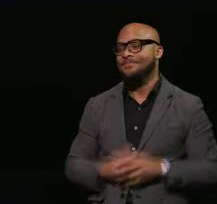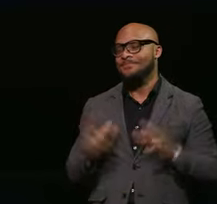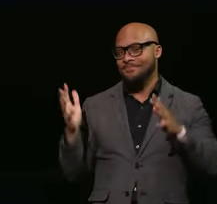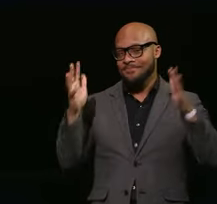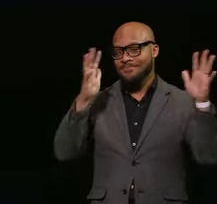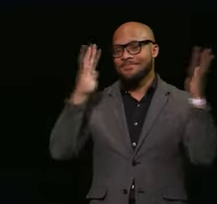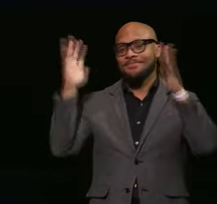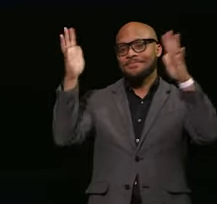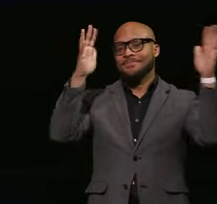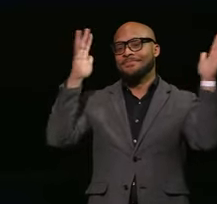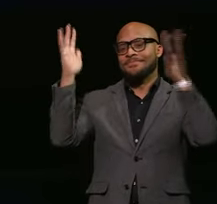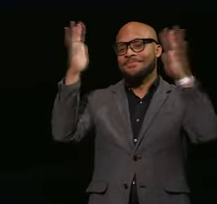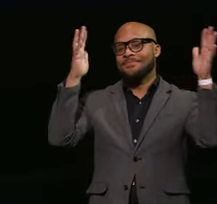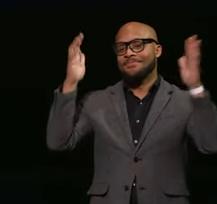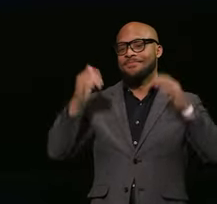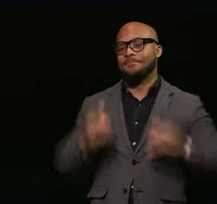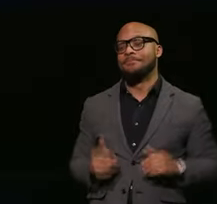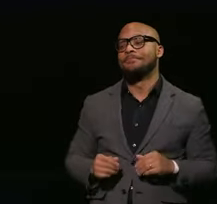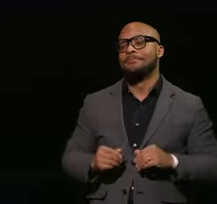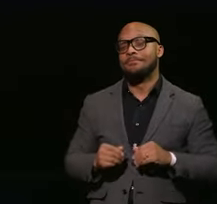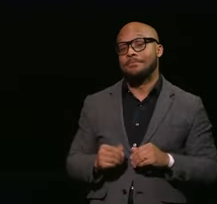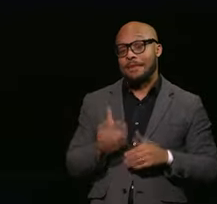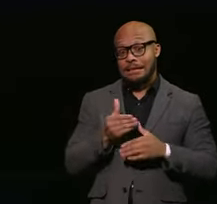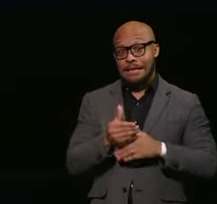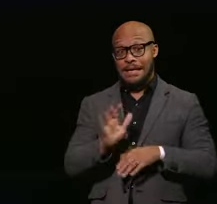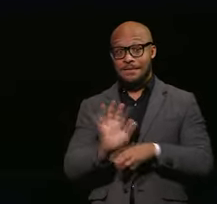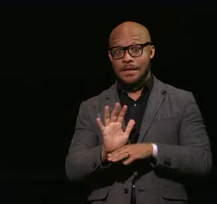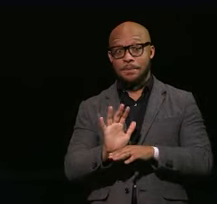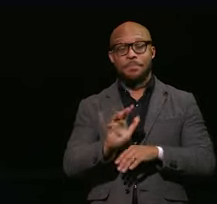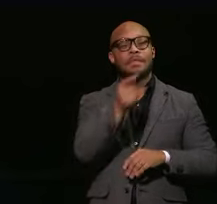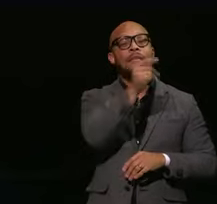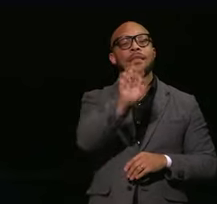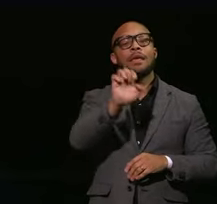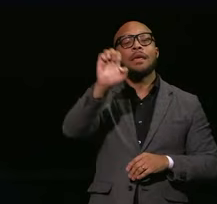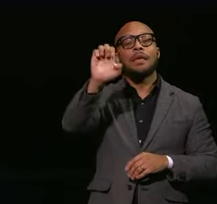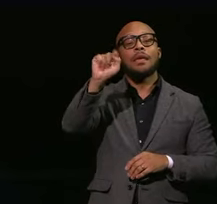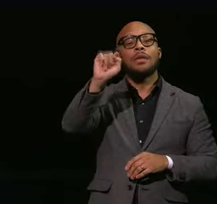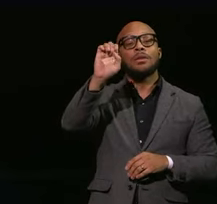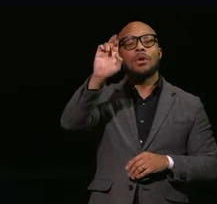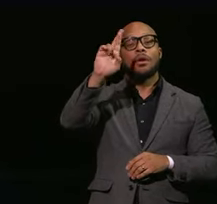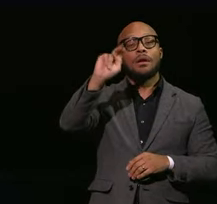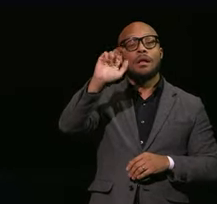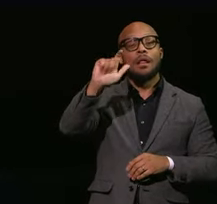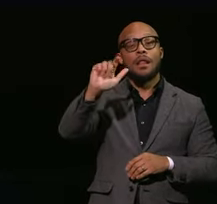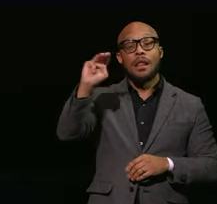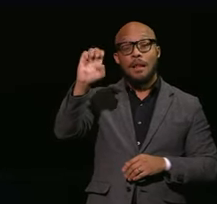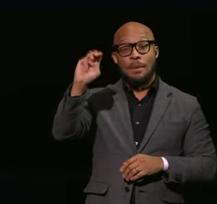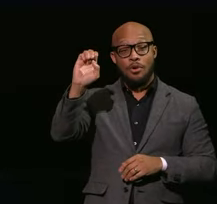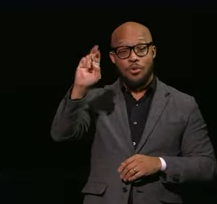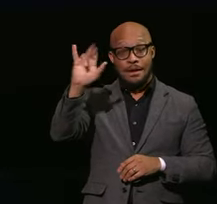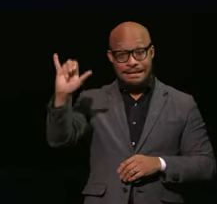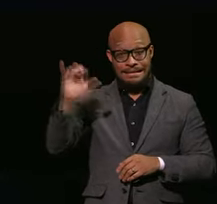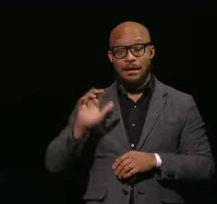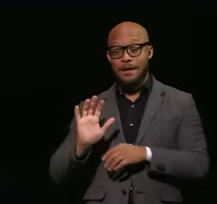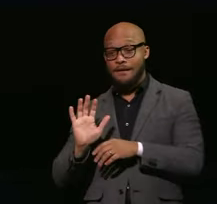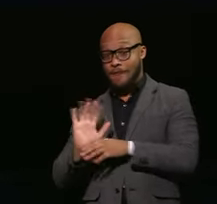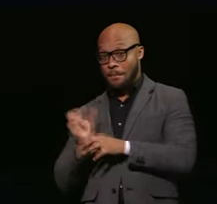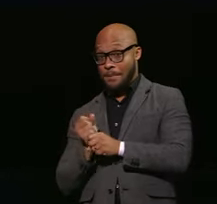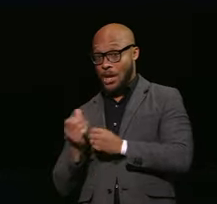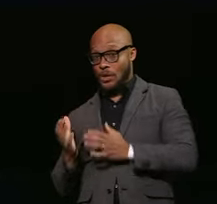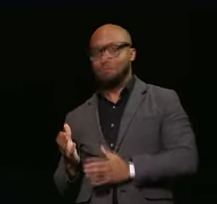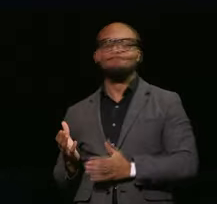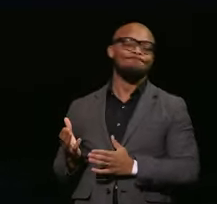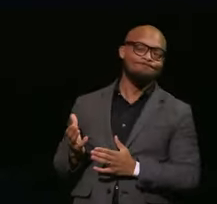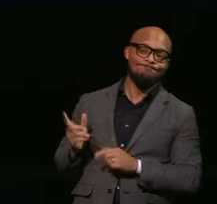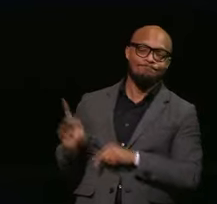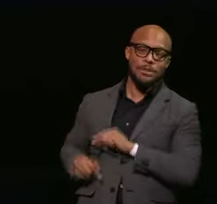Thanks. So, unfortunately, the filmmakers from The Eternal Memory were unable to join us today. So, after the clip from the film, you will